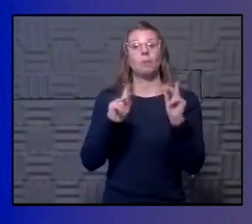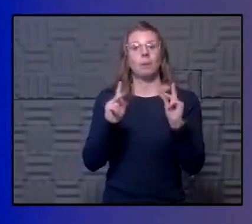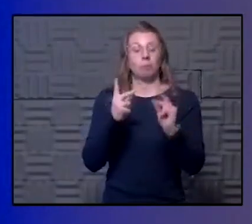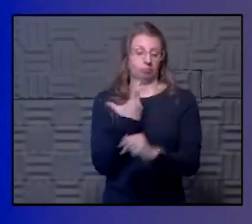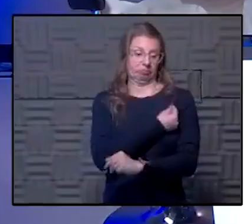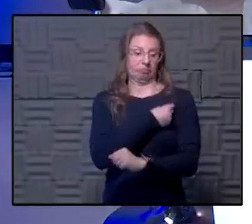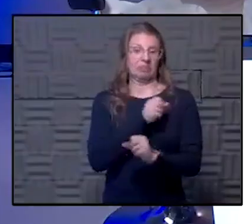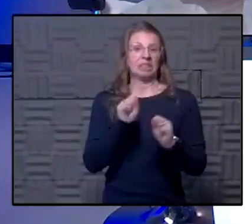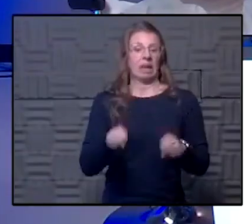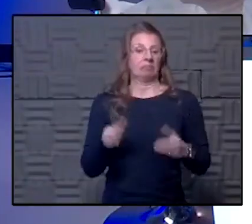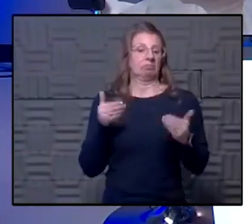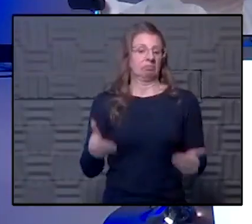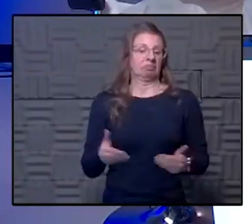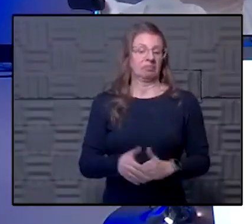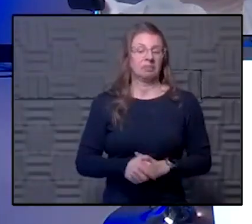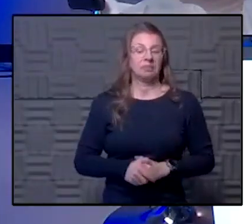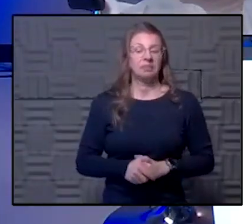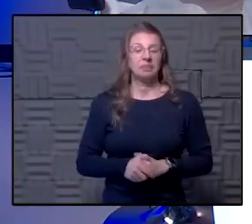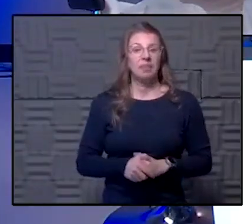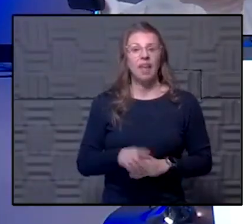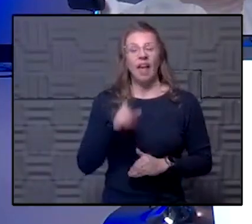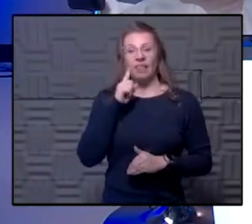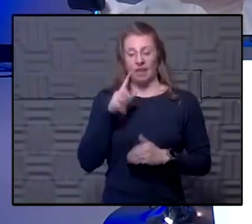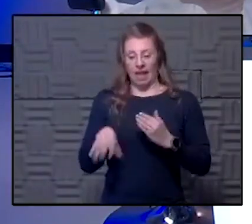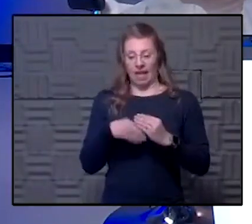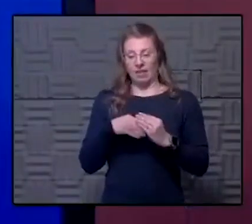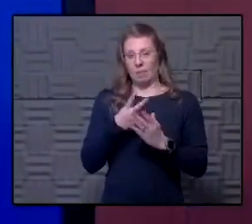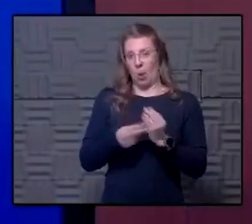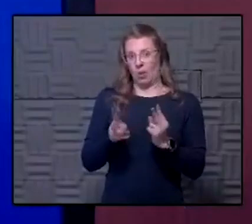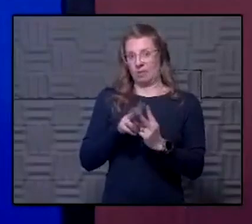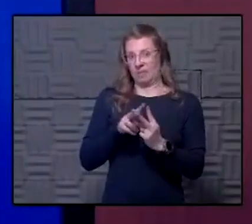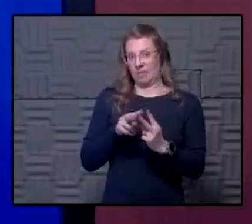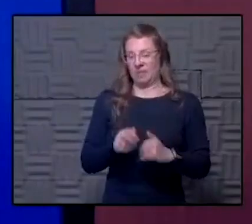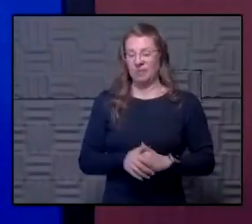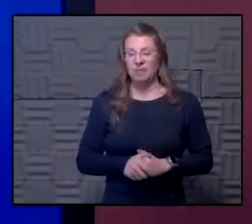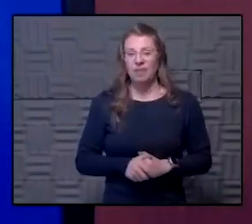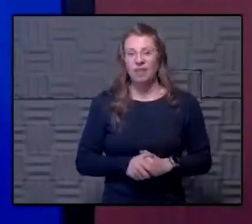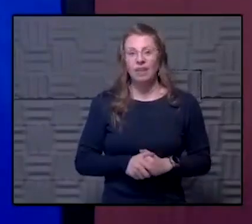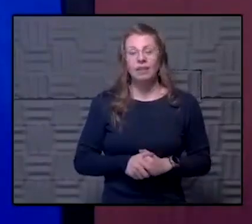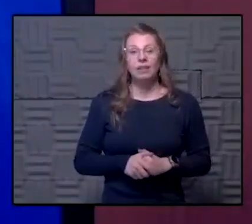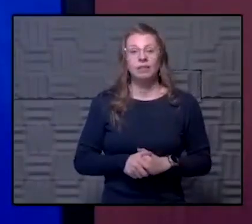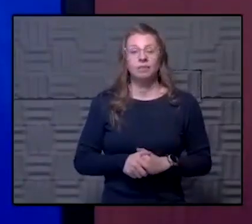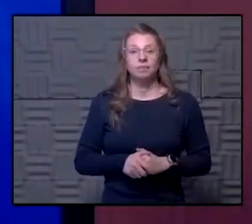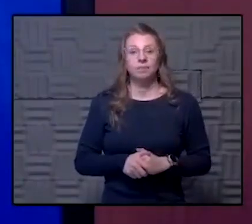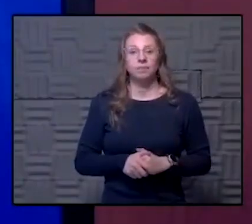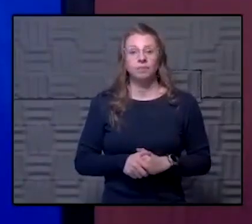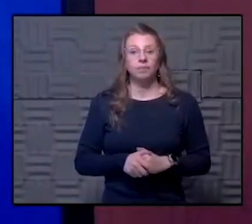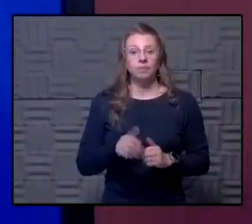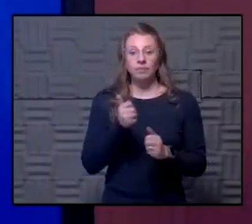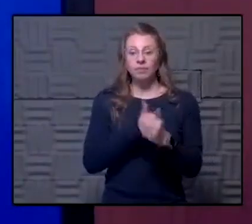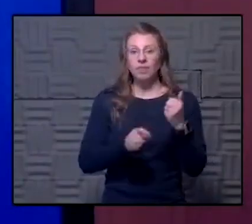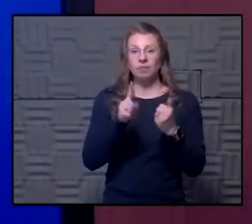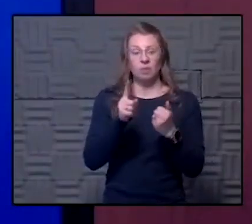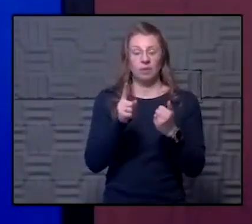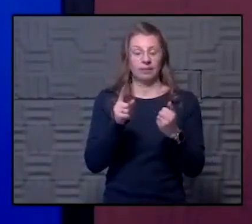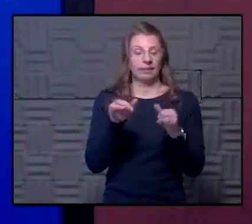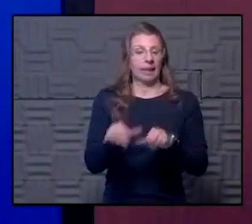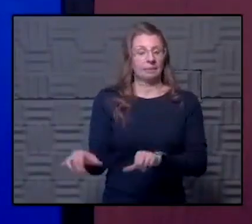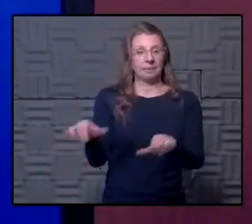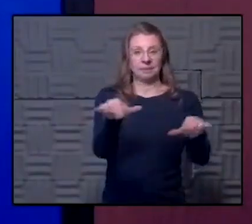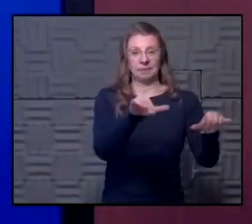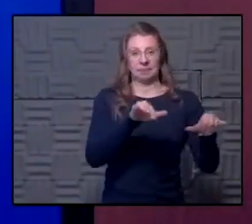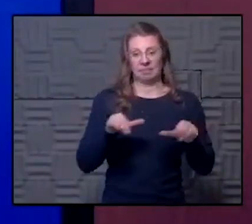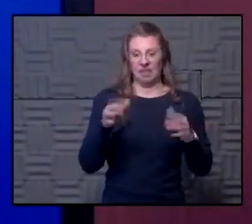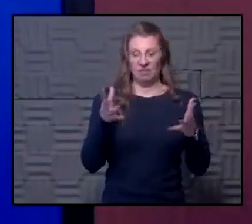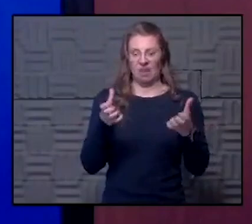that point. Yeah, I think I'll add to both of those. Everyone has the same desire here, right? To sort of